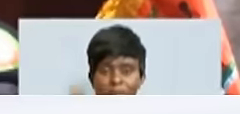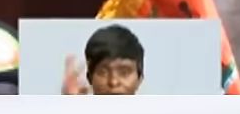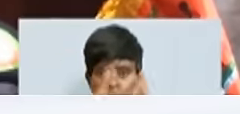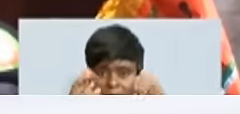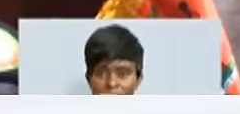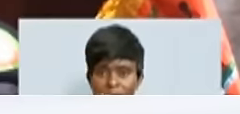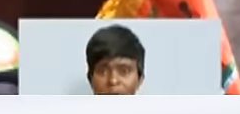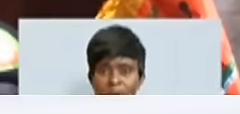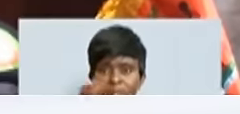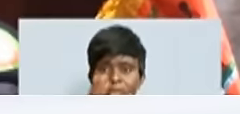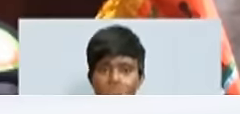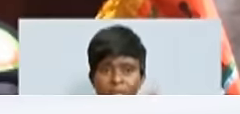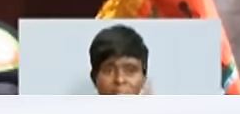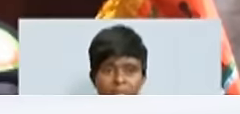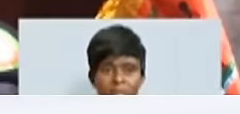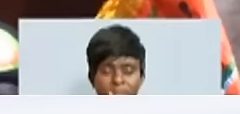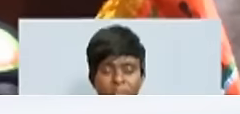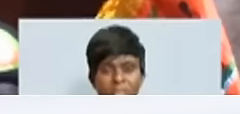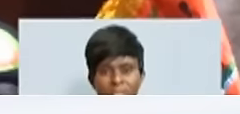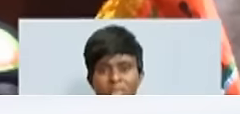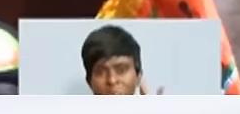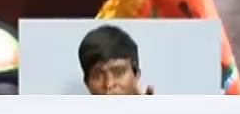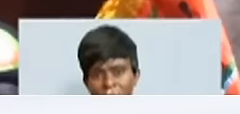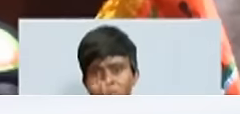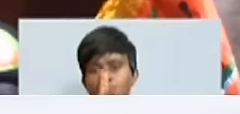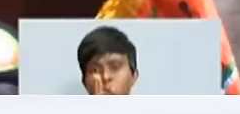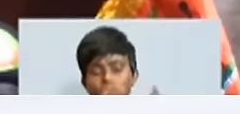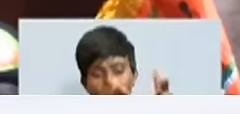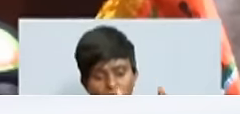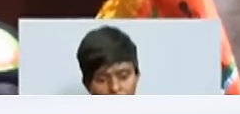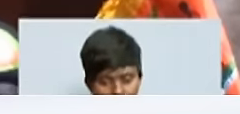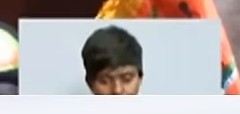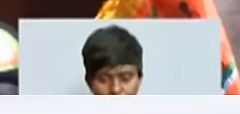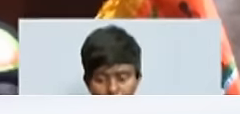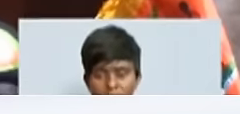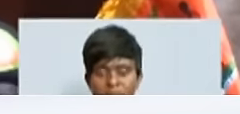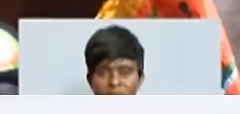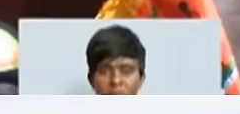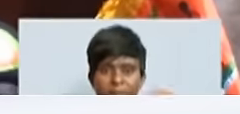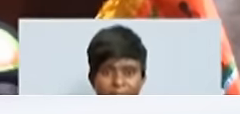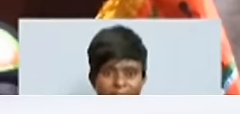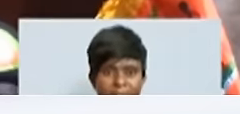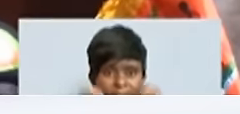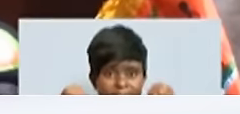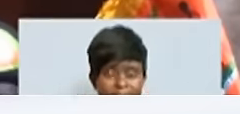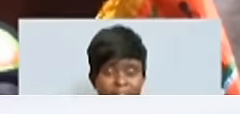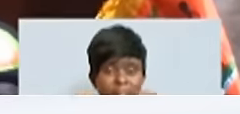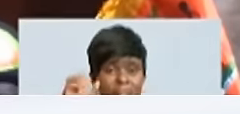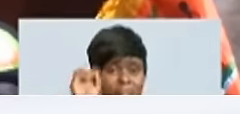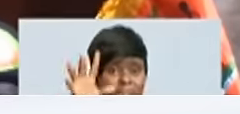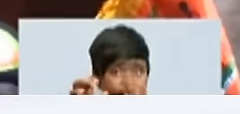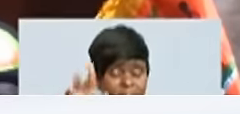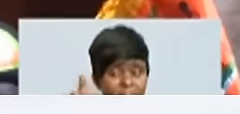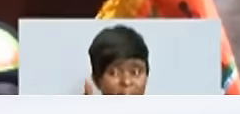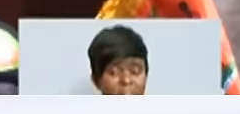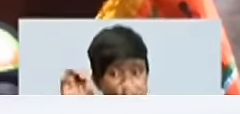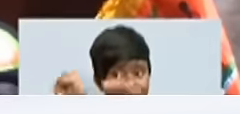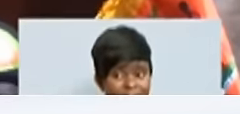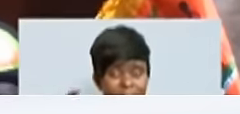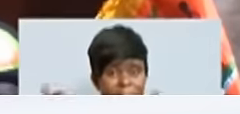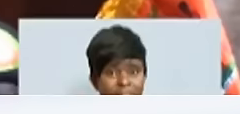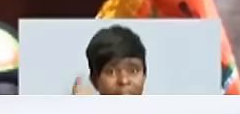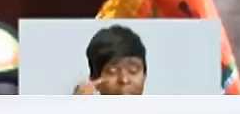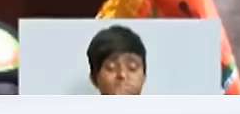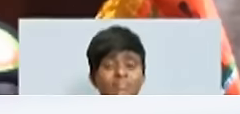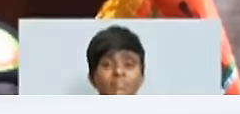that some people still view water drainages and road traffic islands along the roads as dumping grounds for